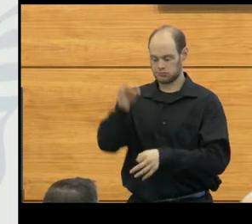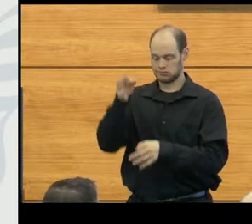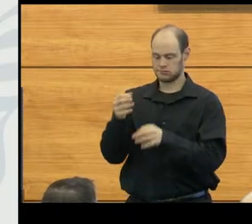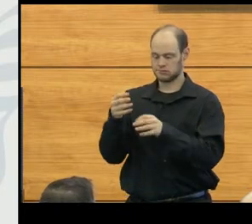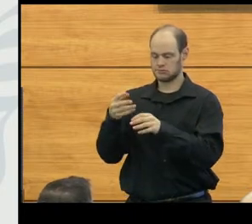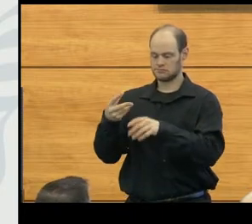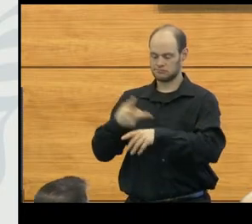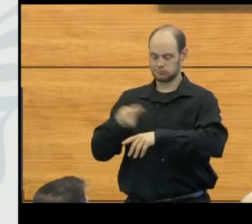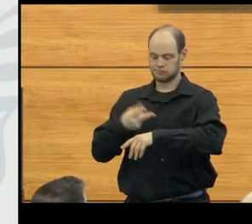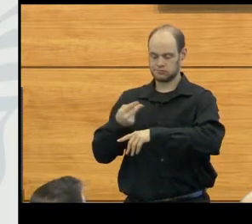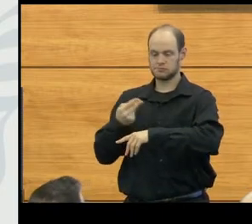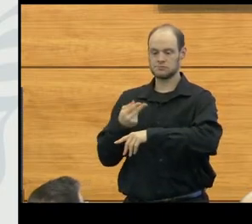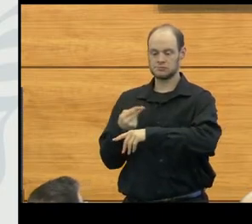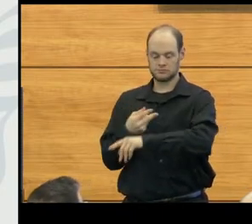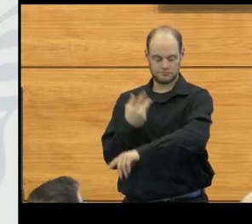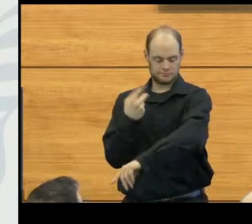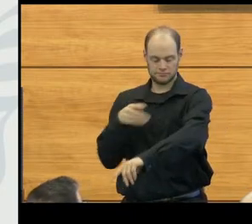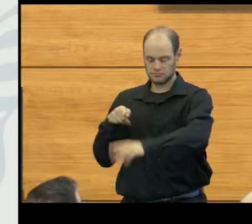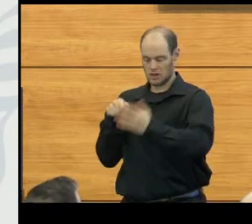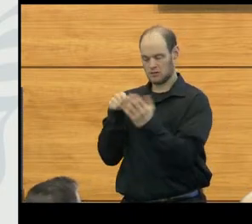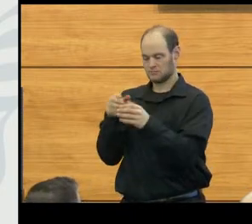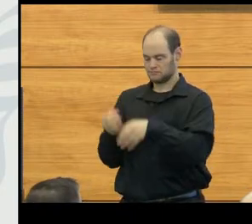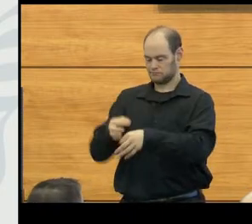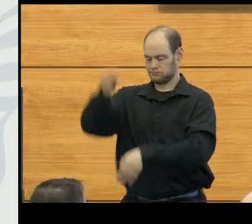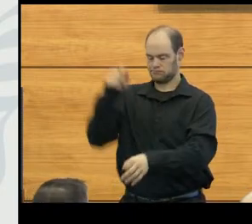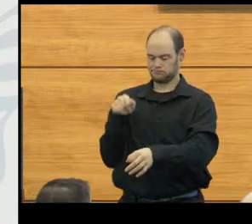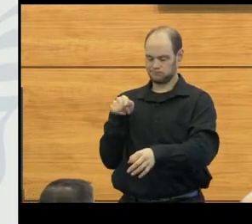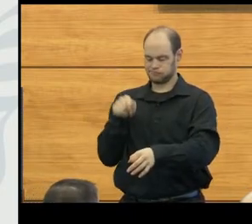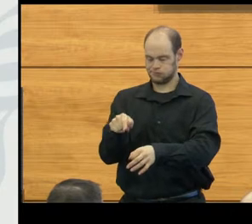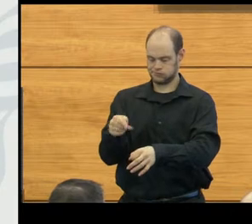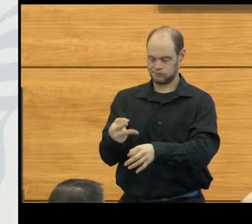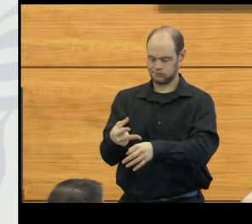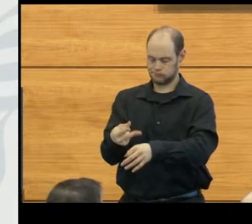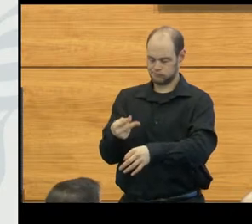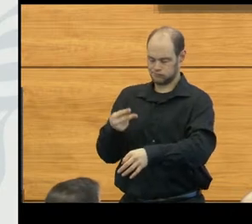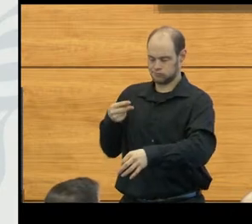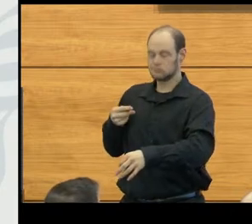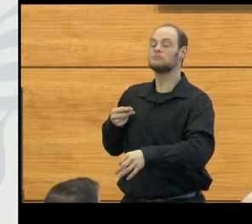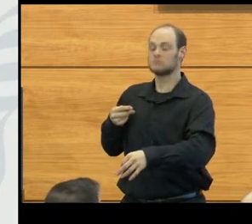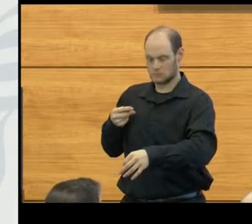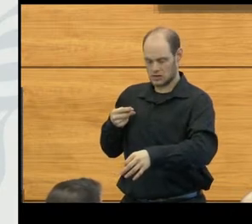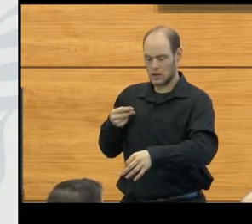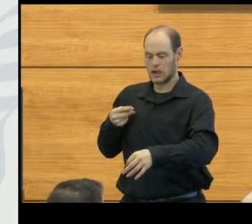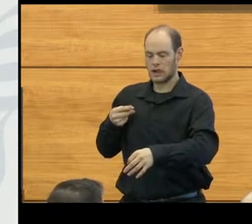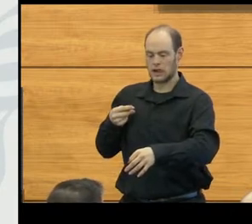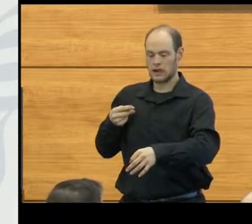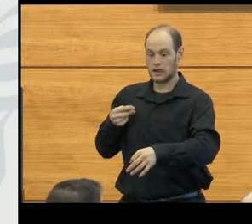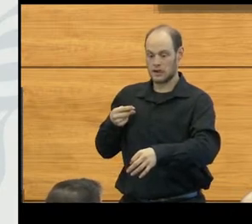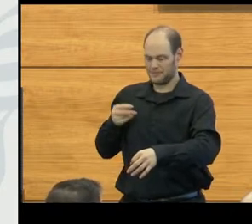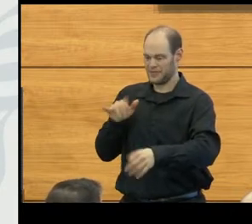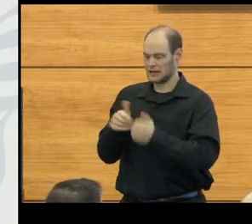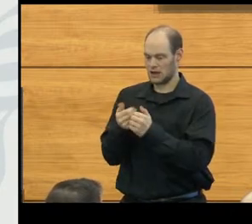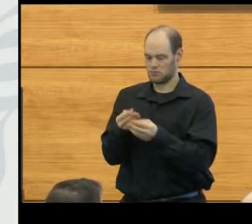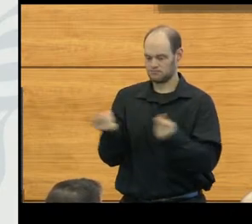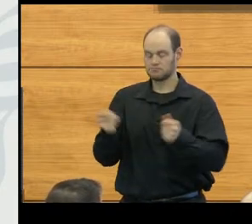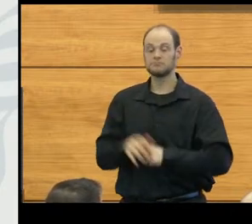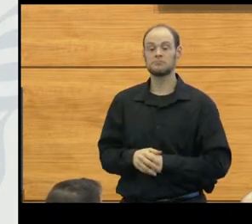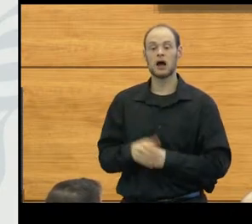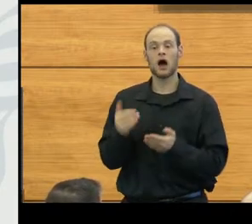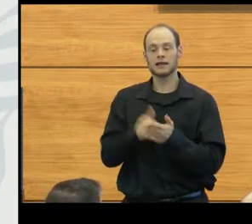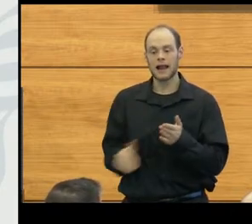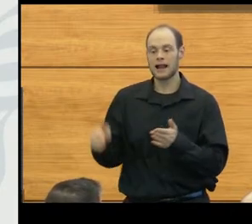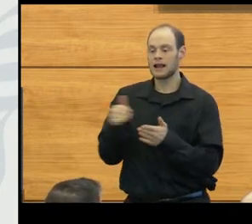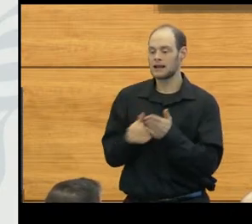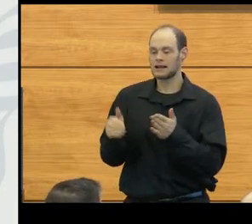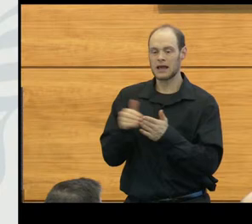system using a needle that would go through the anterior fontanelle, draining off fluid, withdrawing the needle. They would do that again and